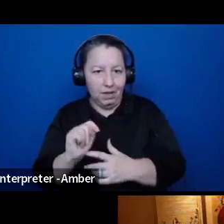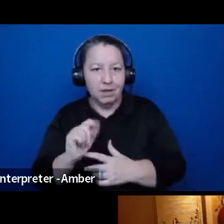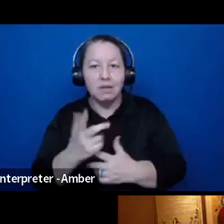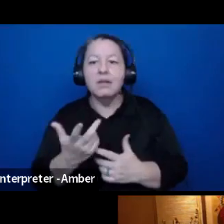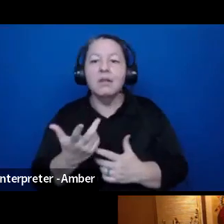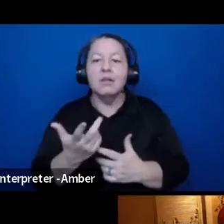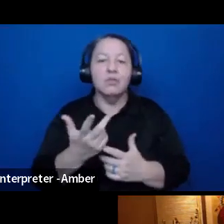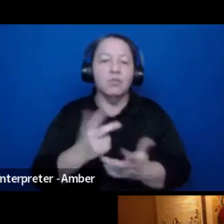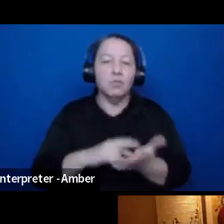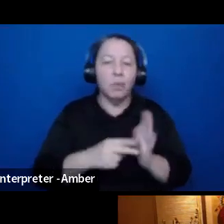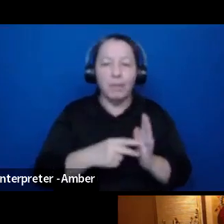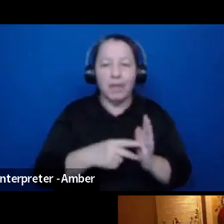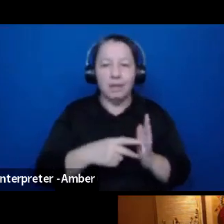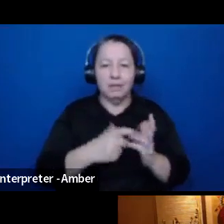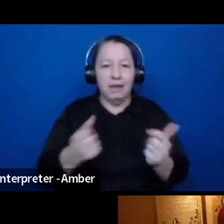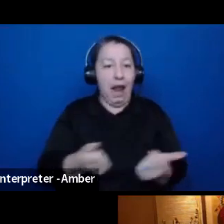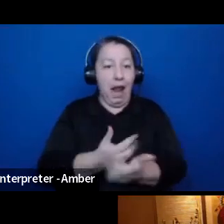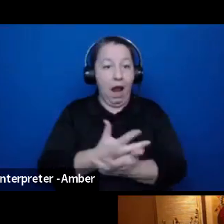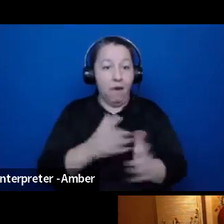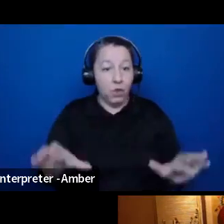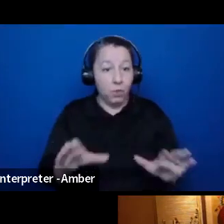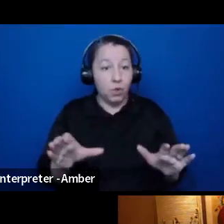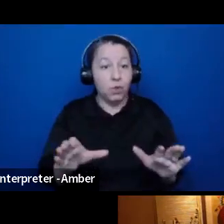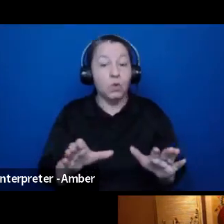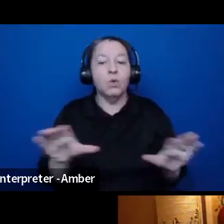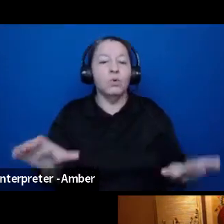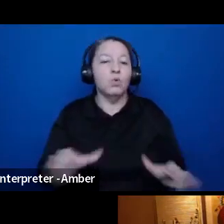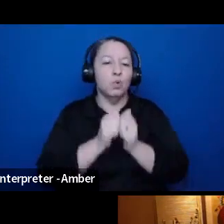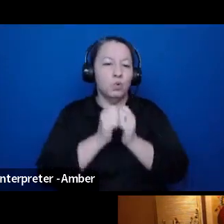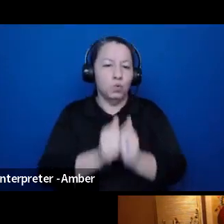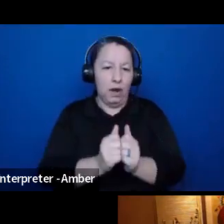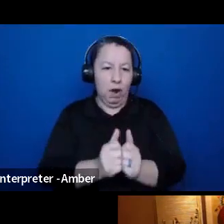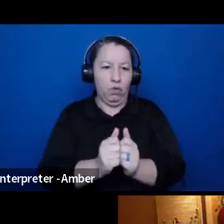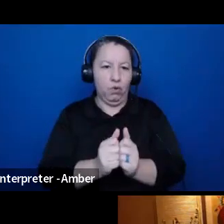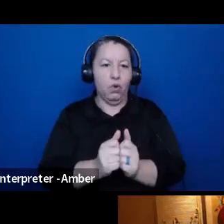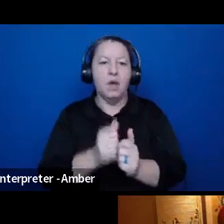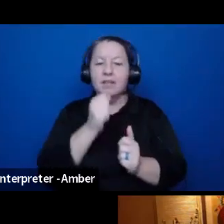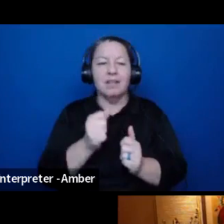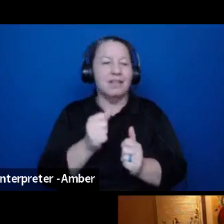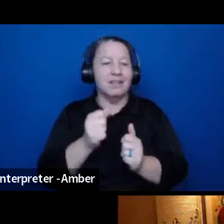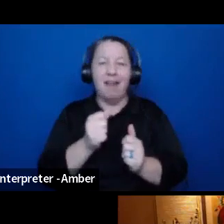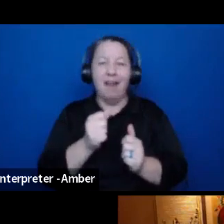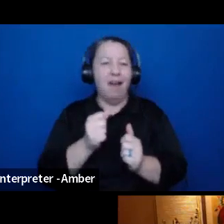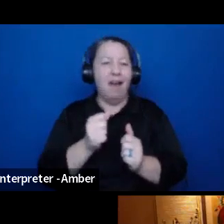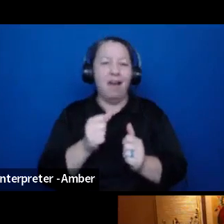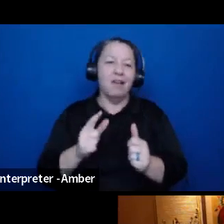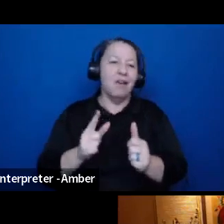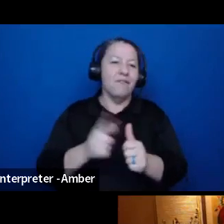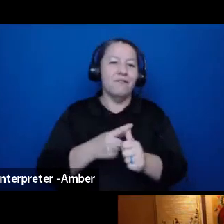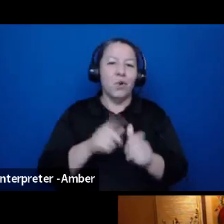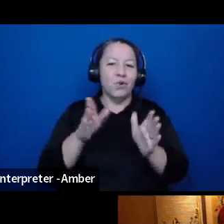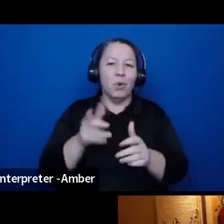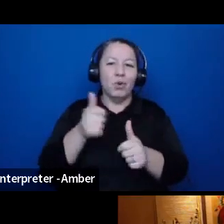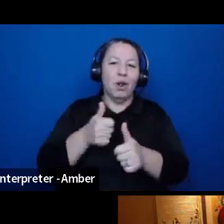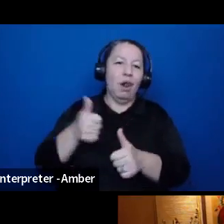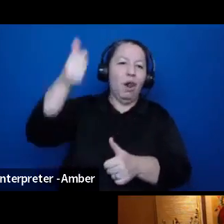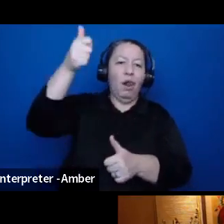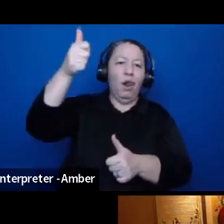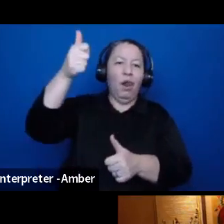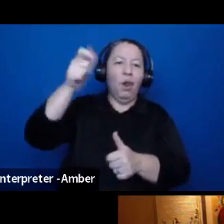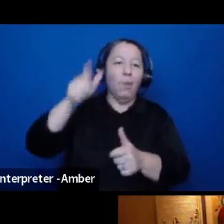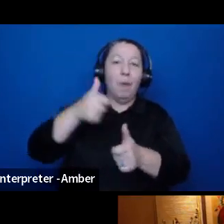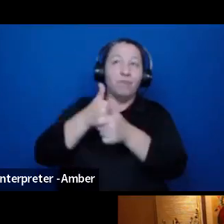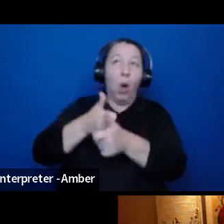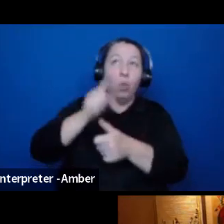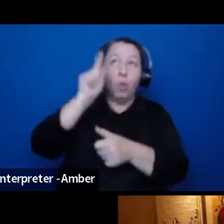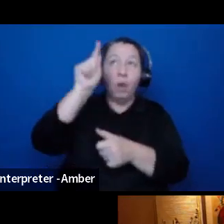we're all in this together, right? Like this idea of not being in a hierarchy, but being in a circle that each has something to contribute to